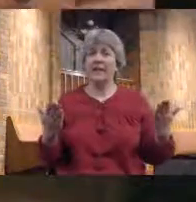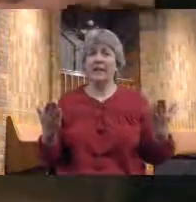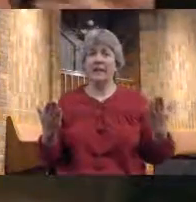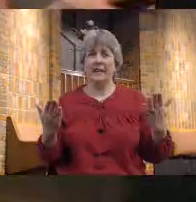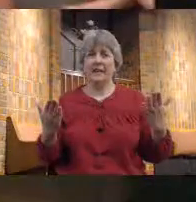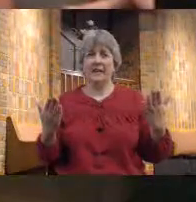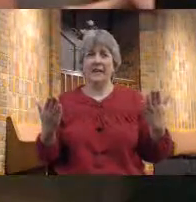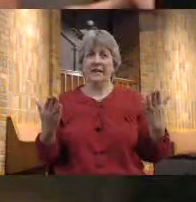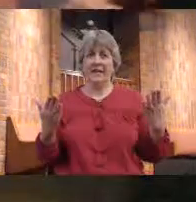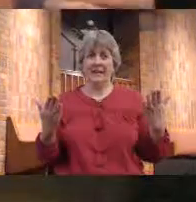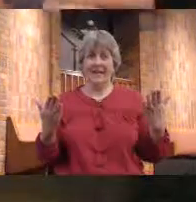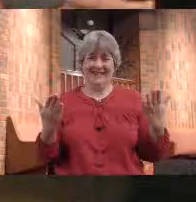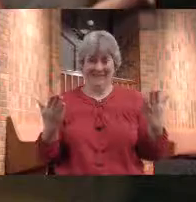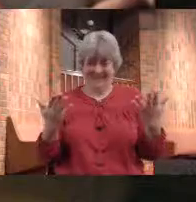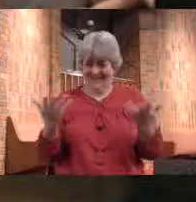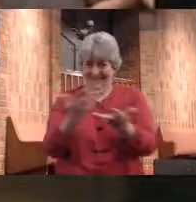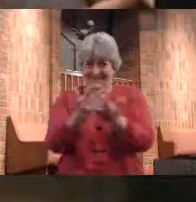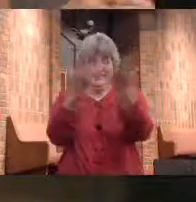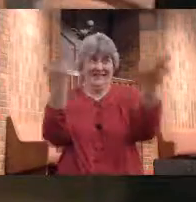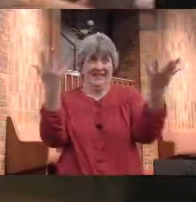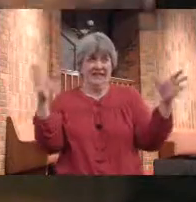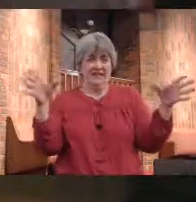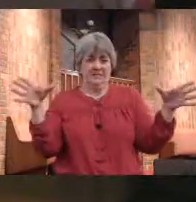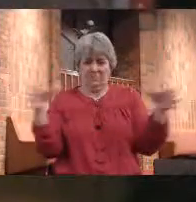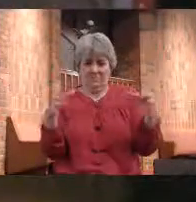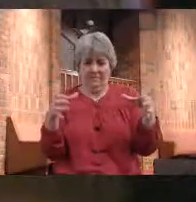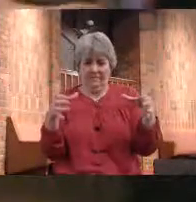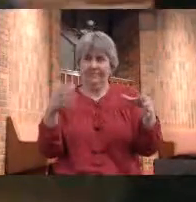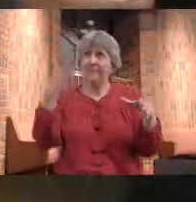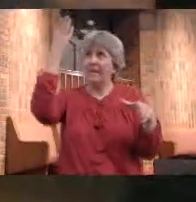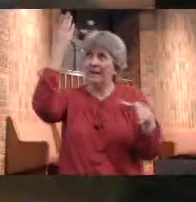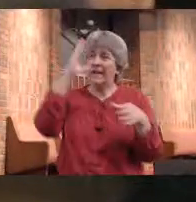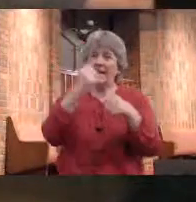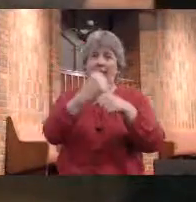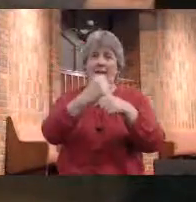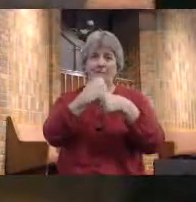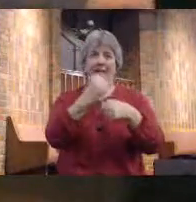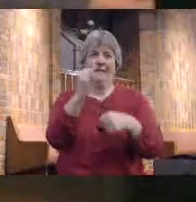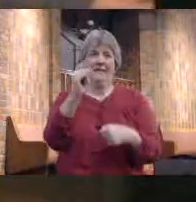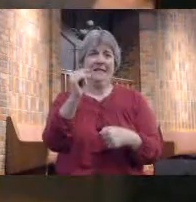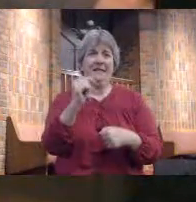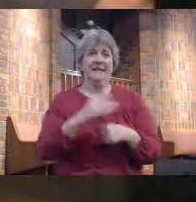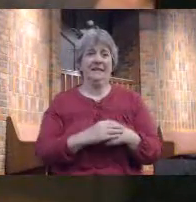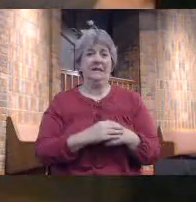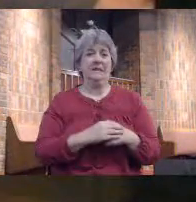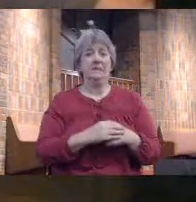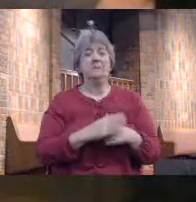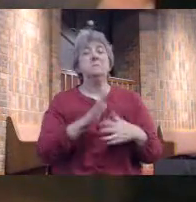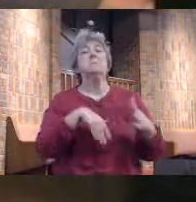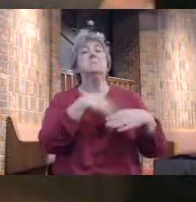by God. Then we can move on a little farther and we find ourselves perhaps over in